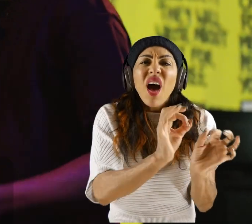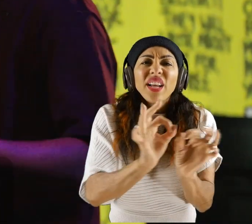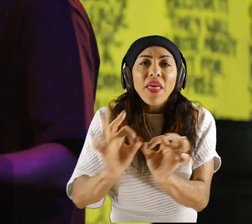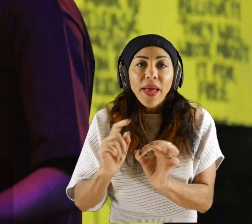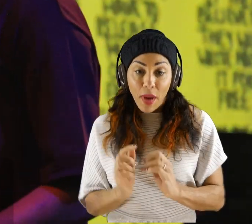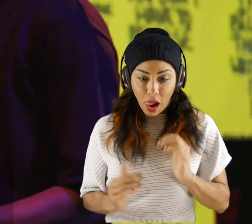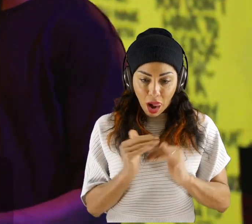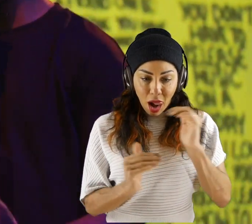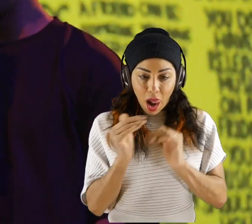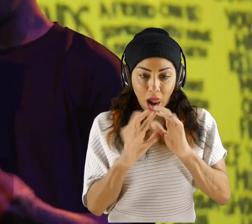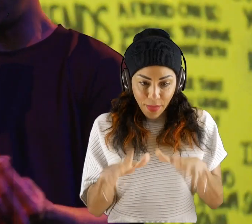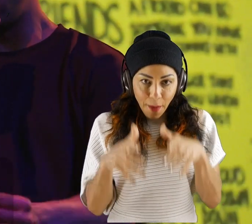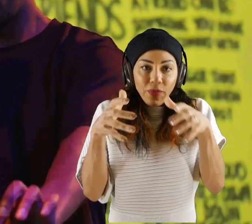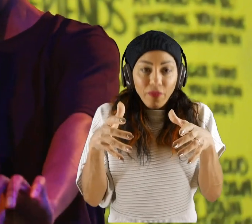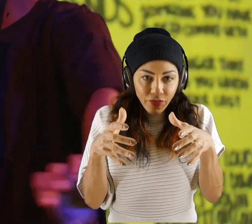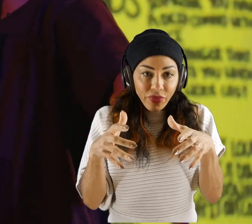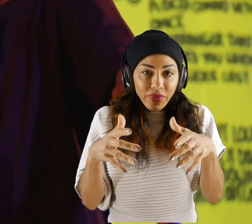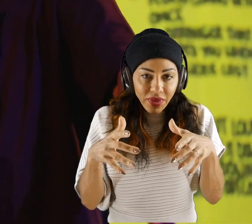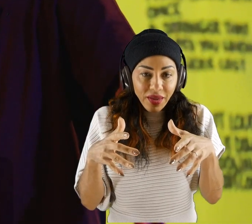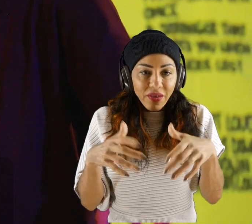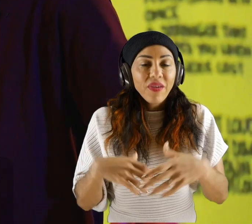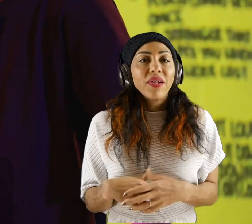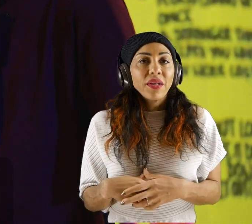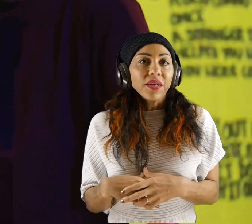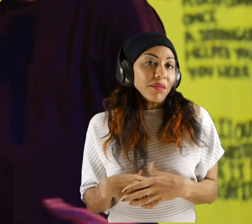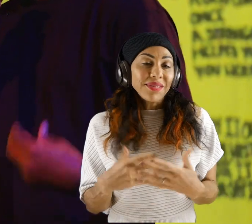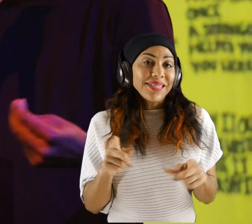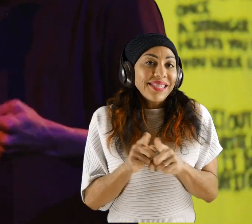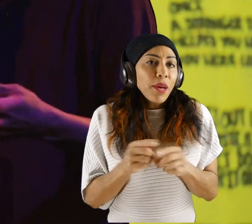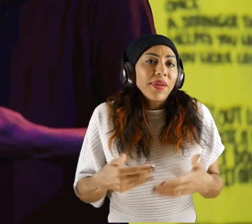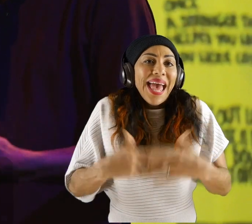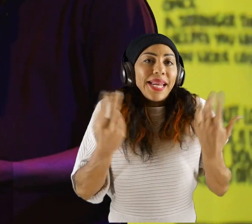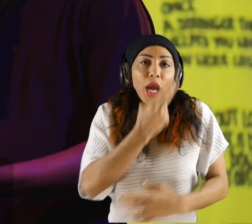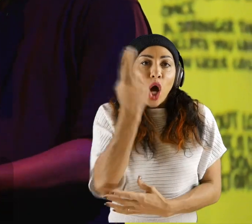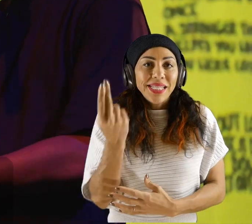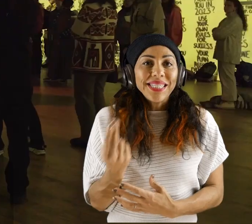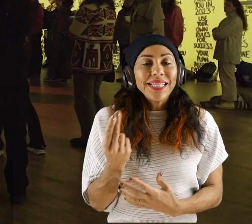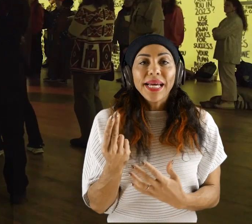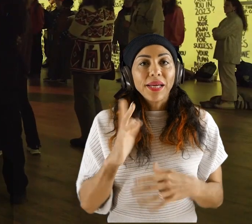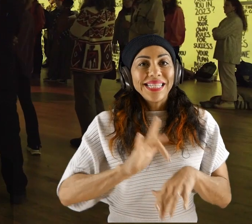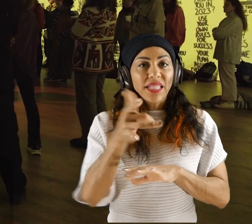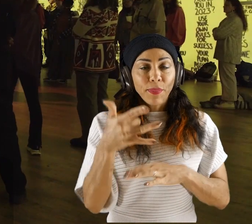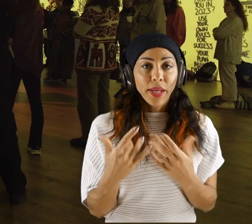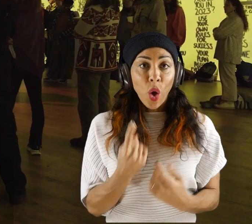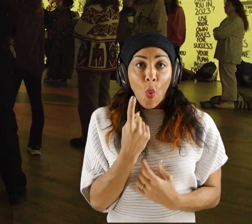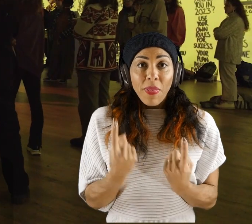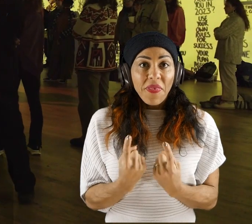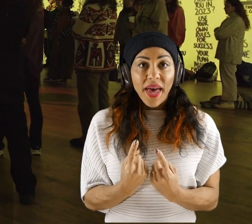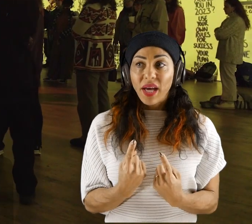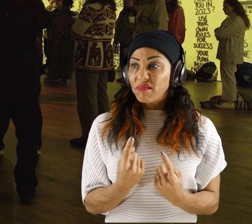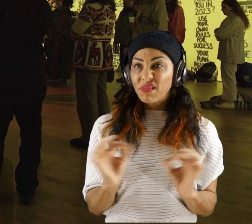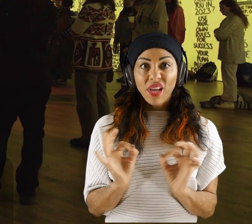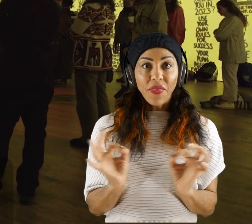with any kind of artistic discipline. Usually the one thing standing alone is just a building block, right? Thank you for putting this on. This